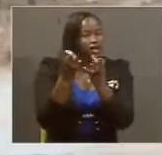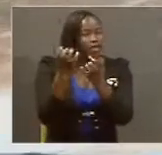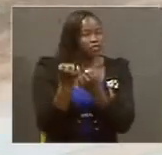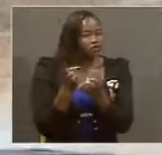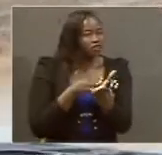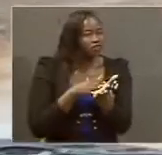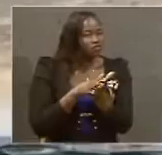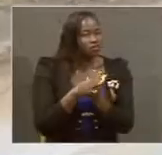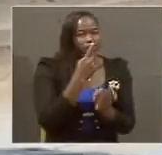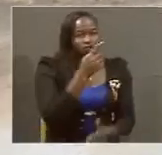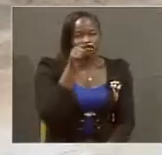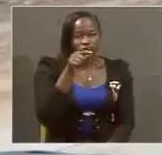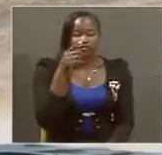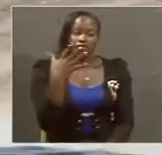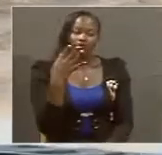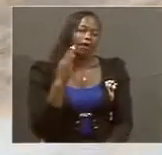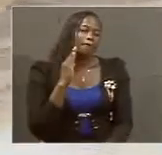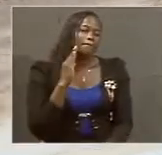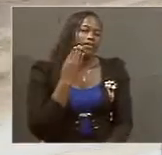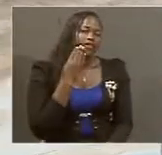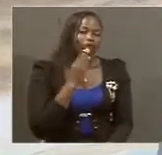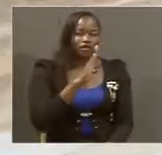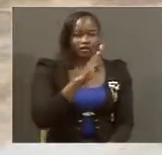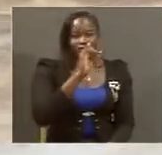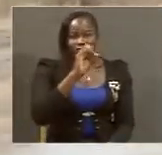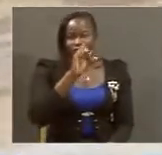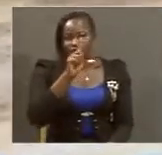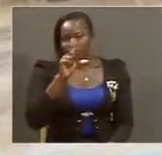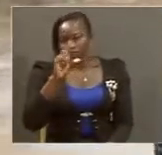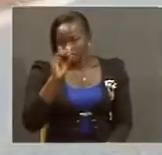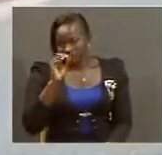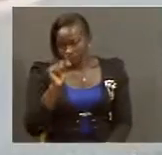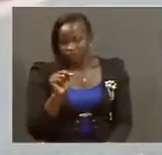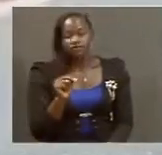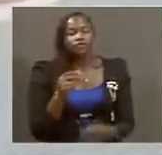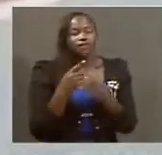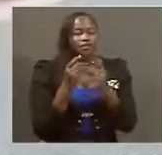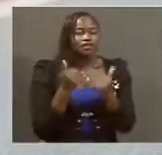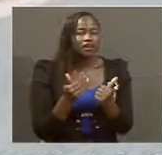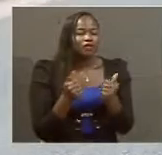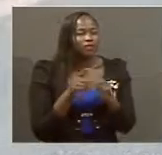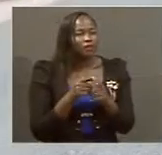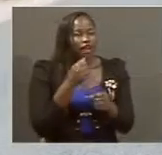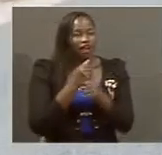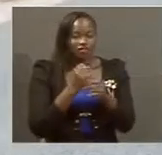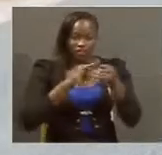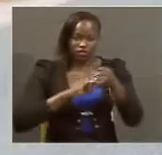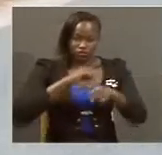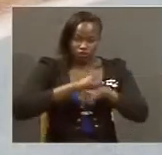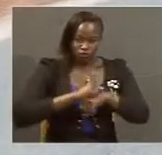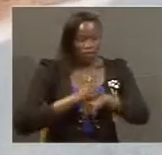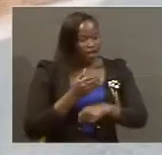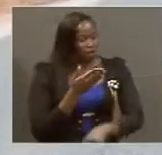cost 1.5 billion Uganda shillings. En route, Priscilla Comprehensive Girls Secondary School in